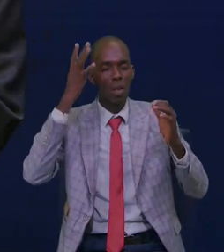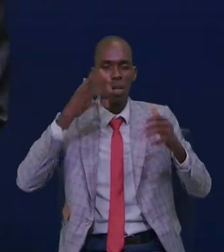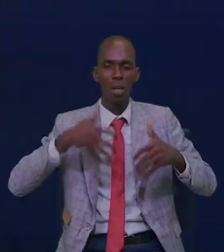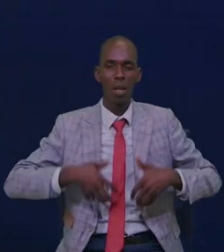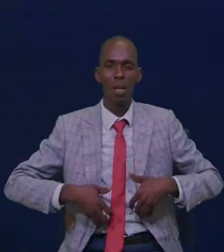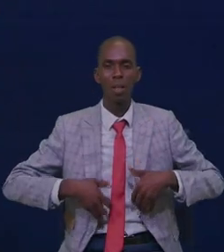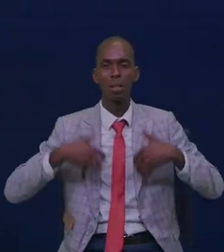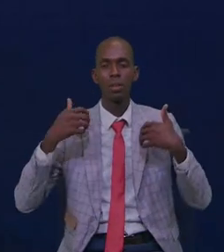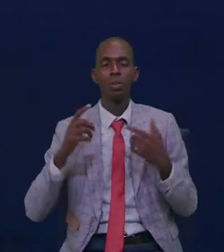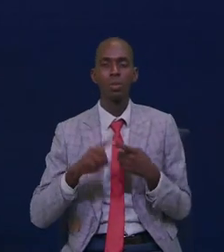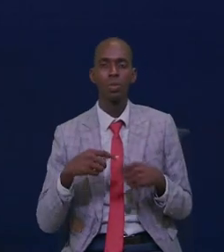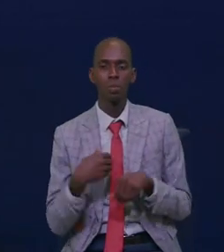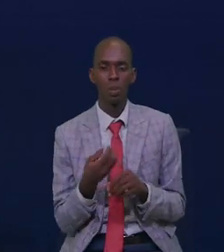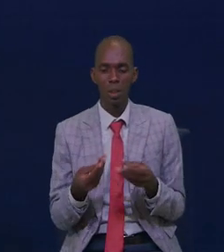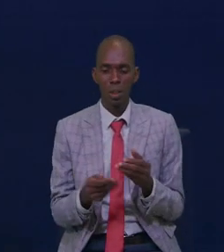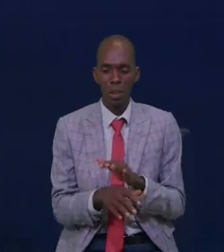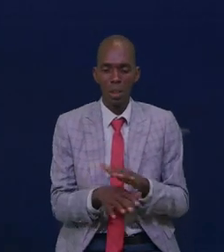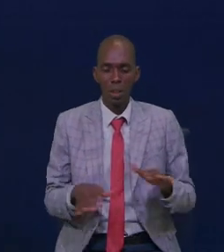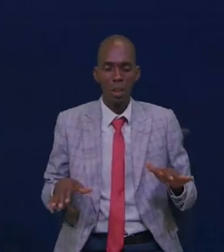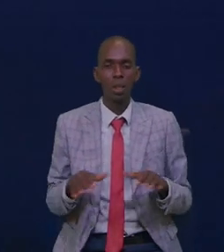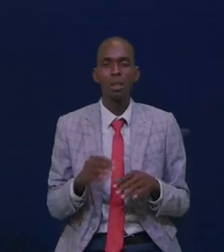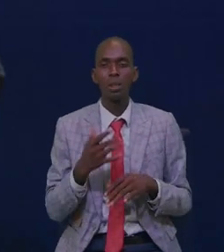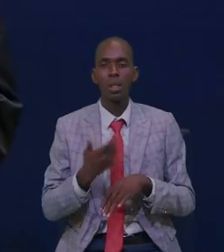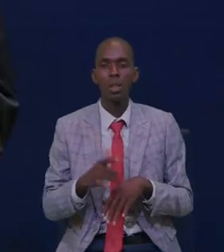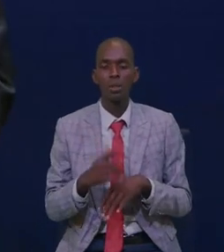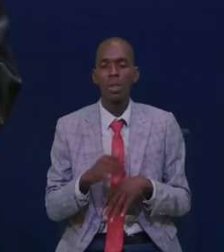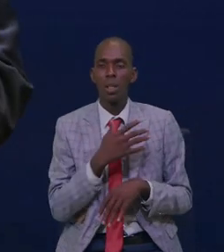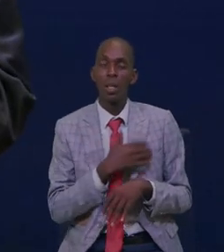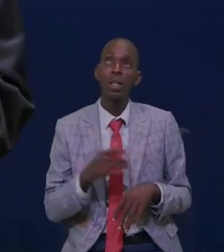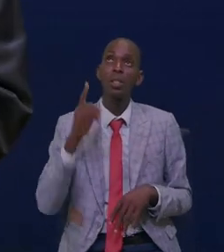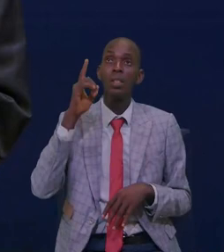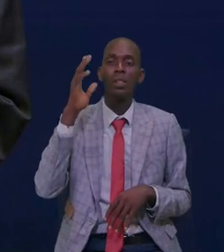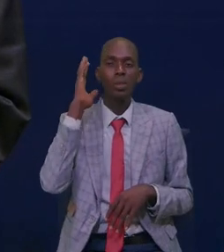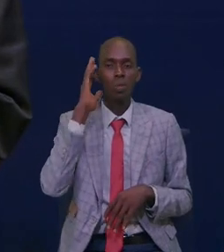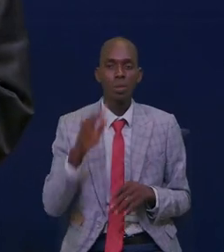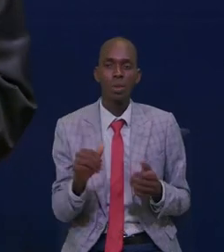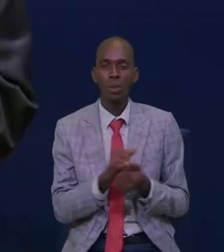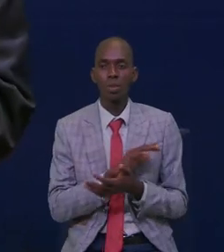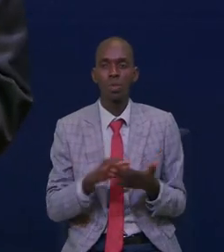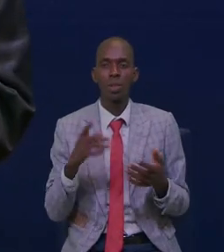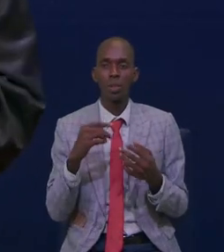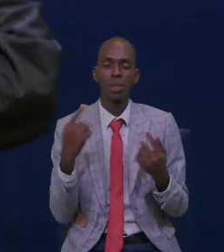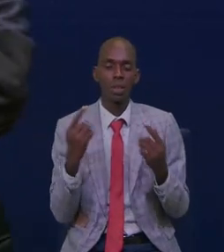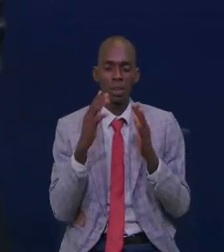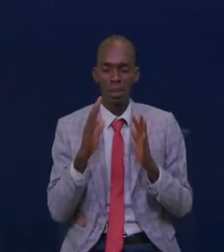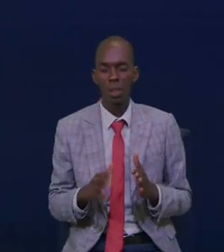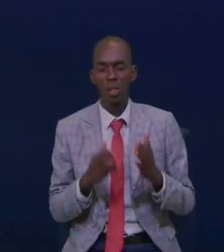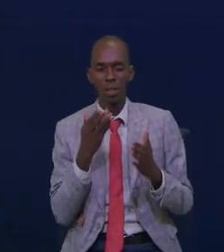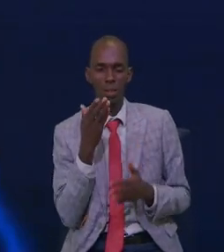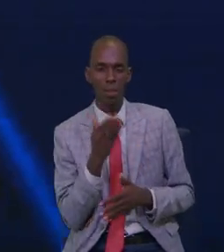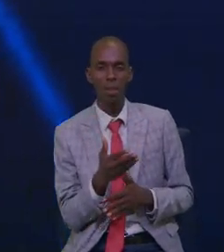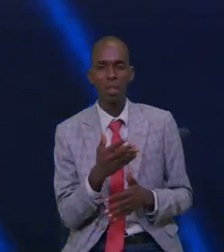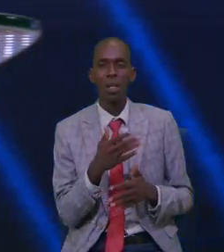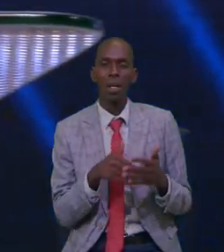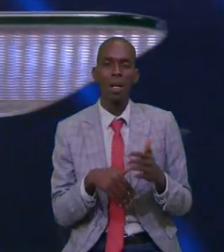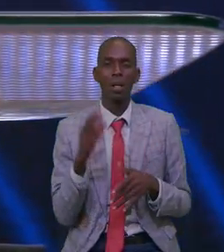land desolate, and he shall destroy the sinners thereof out